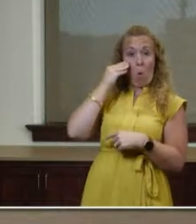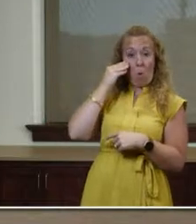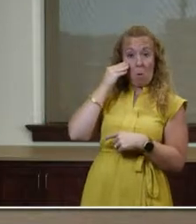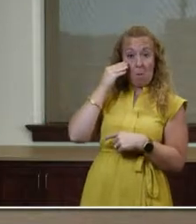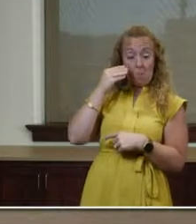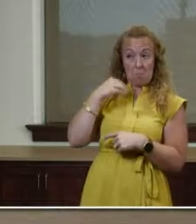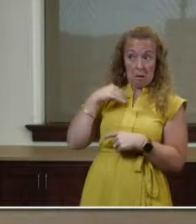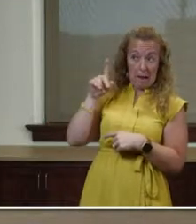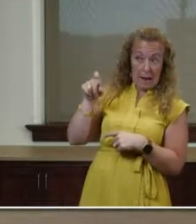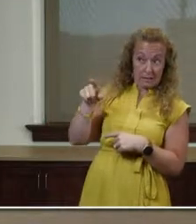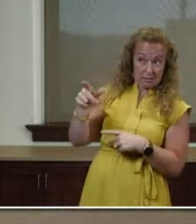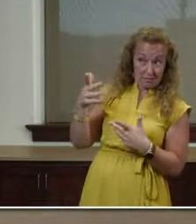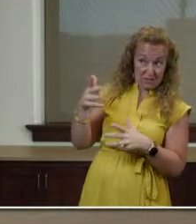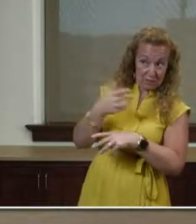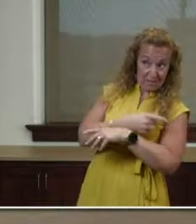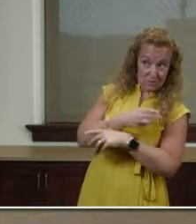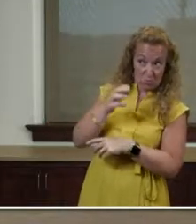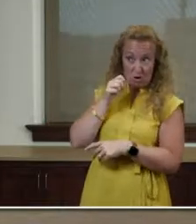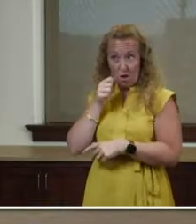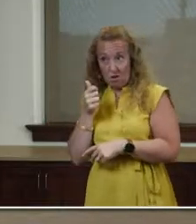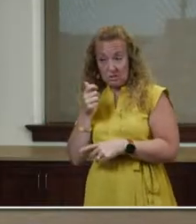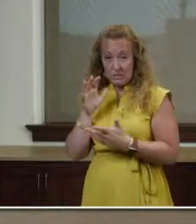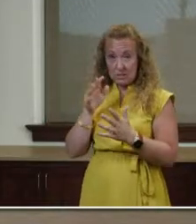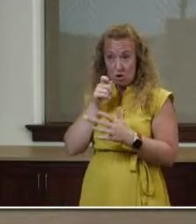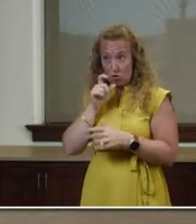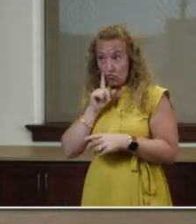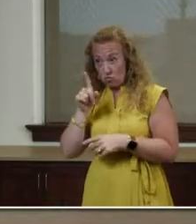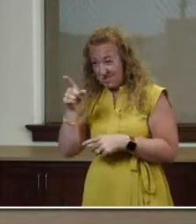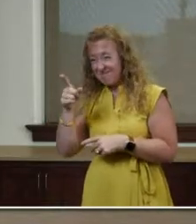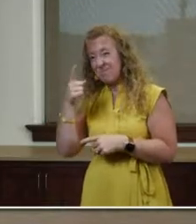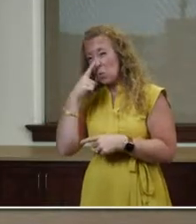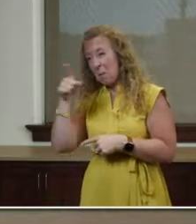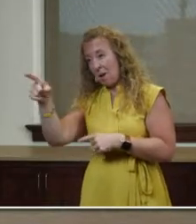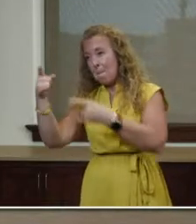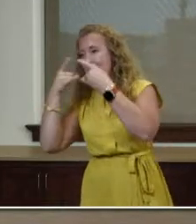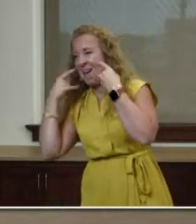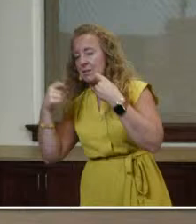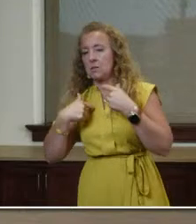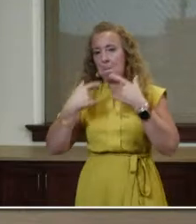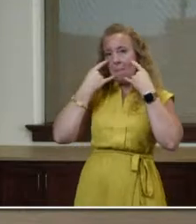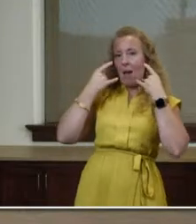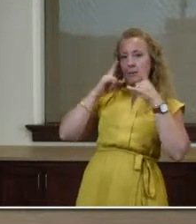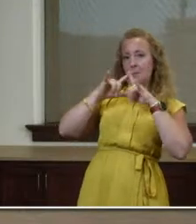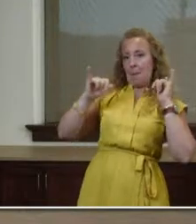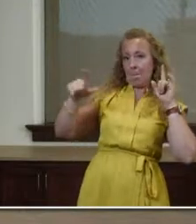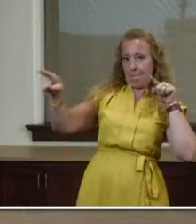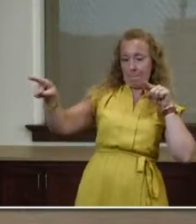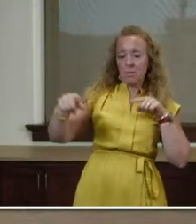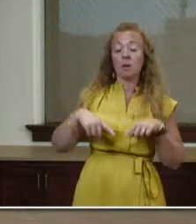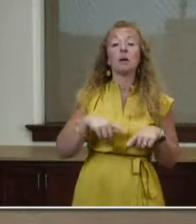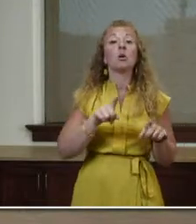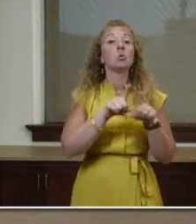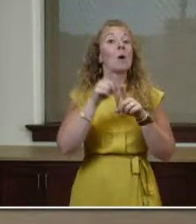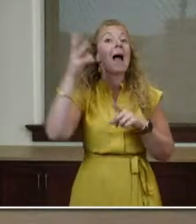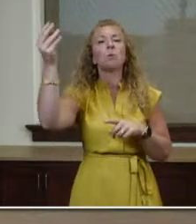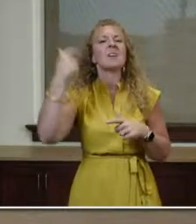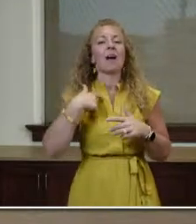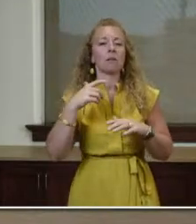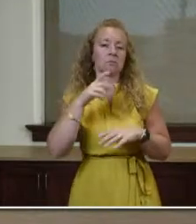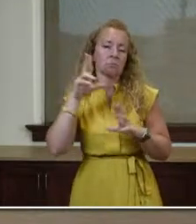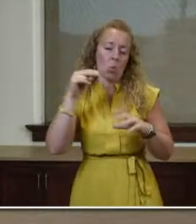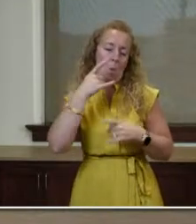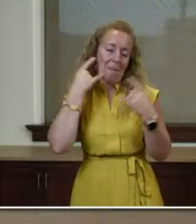and I'm not sure if they're vaccinated or they're not vaccinated, I ask them to wear a mask and I wear a mask. And outside, I don't wear a